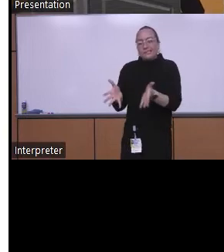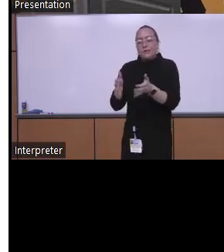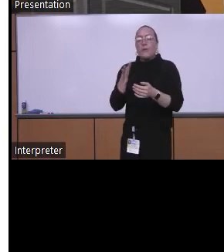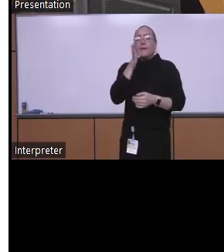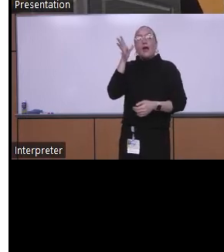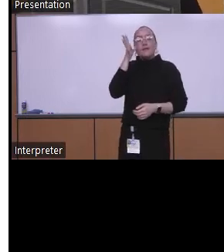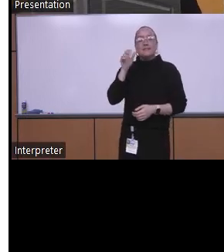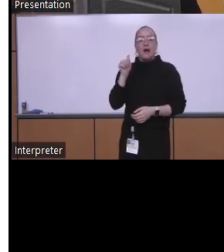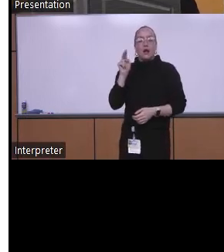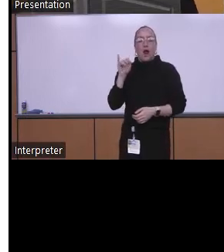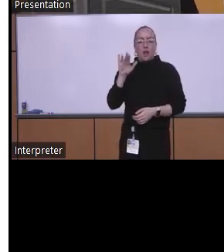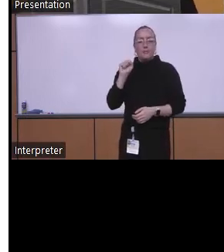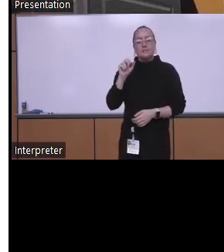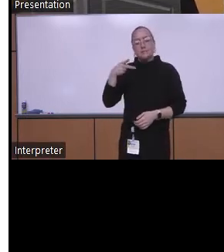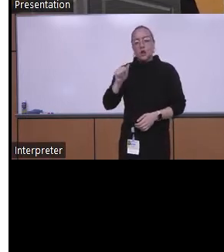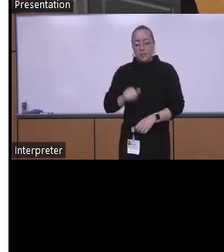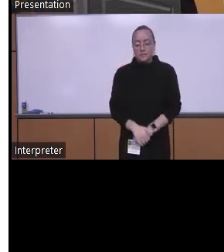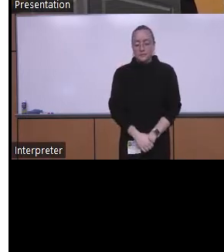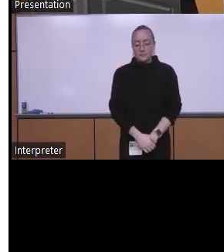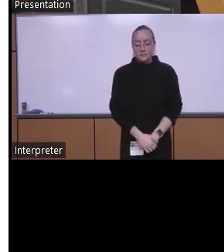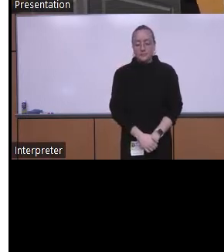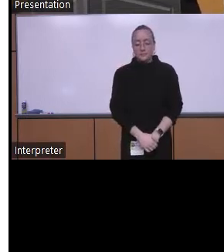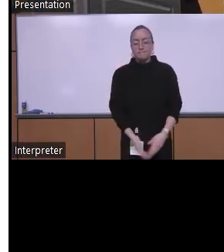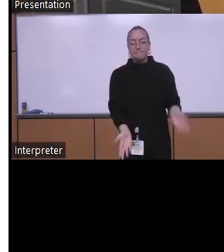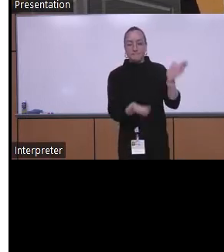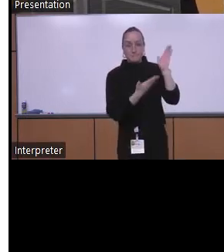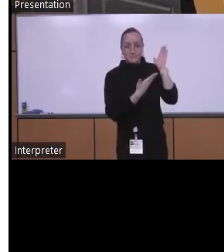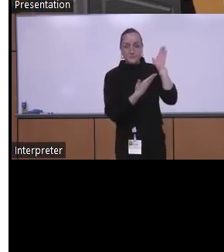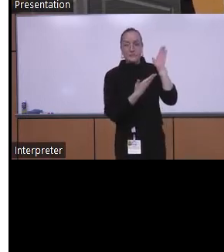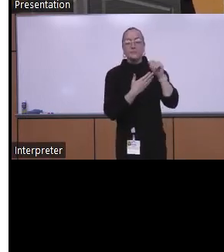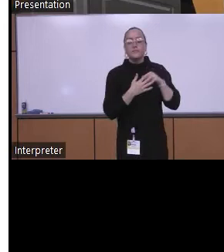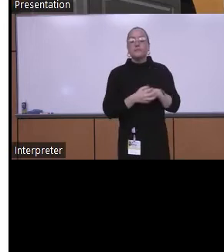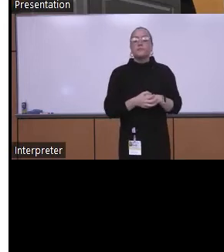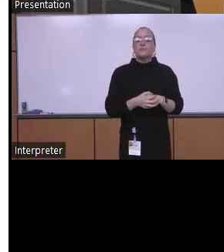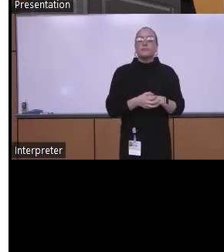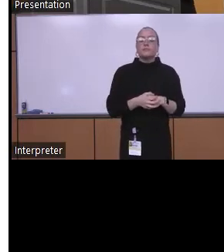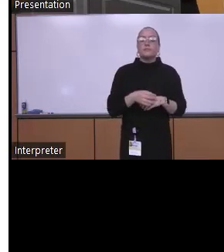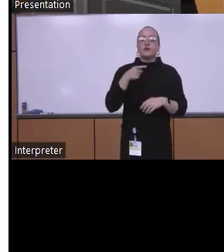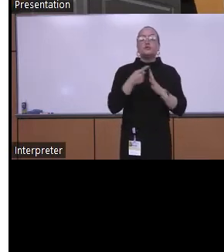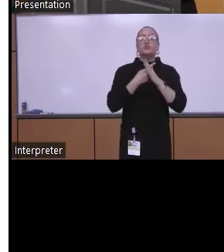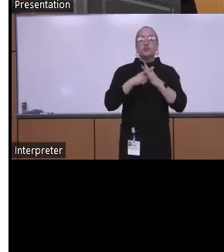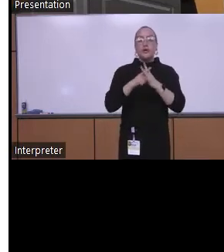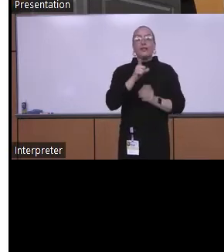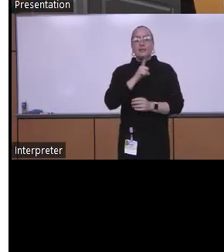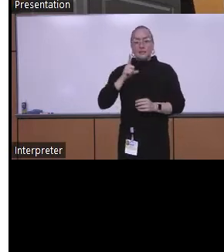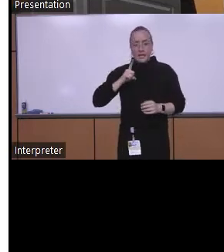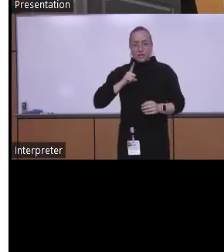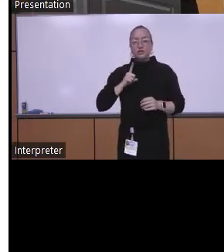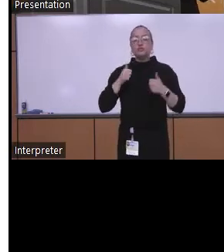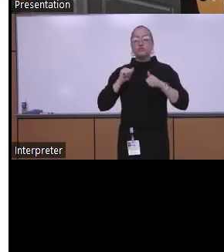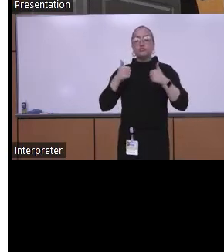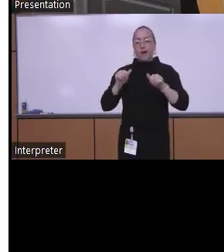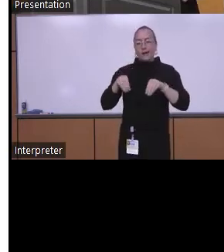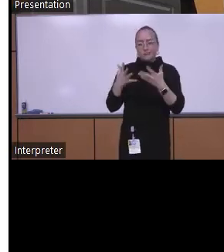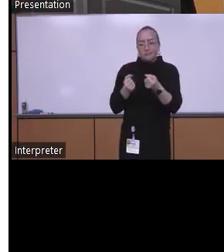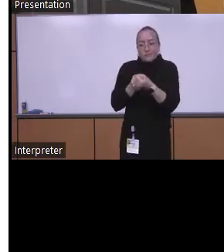In the early 1970s, Minnesota Democrat Senator Walter Mondale, working with colleagues, developed legislation to authorize funds for child abuse and